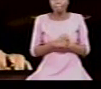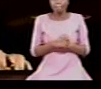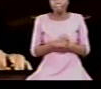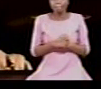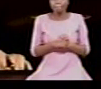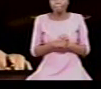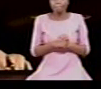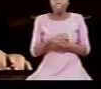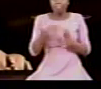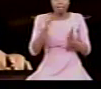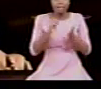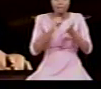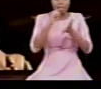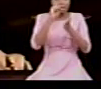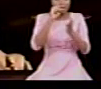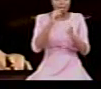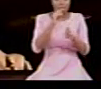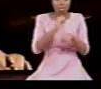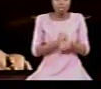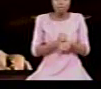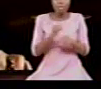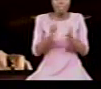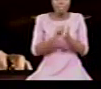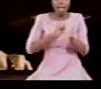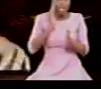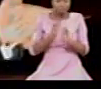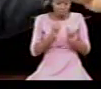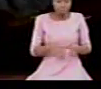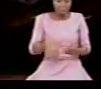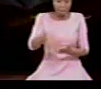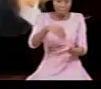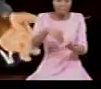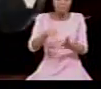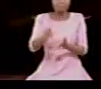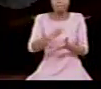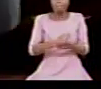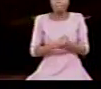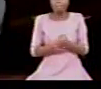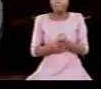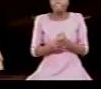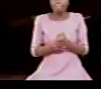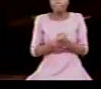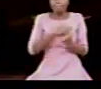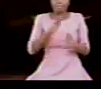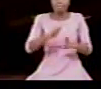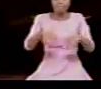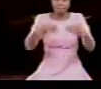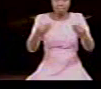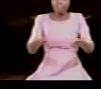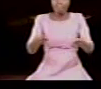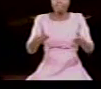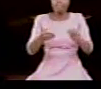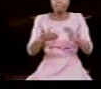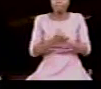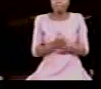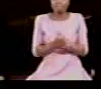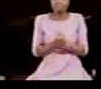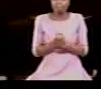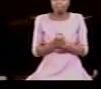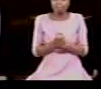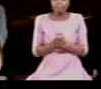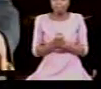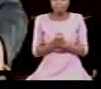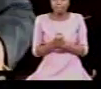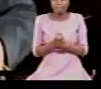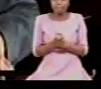A sanctuary that I may dwell among them. That's how it was built. And they gave. You know this, a